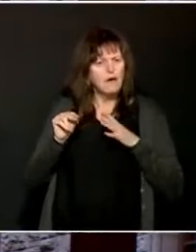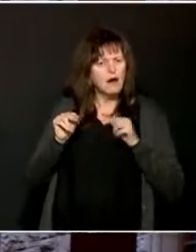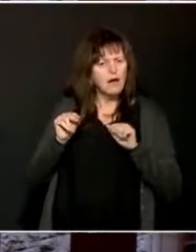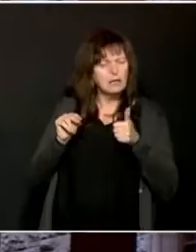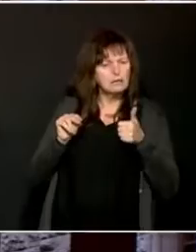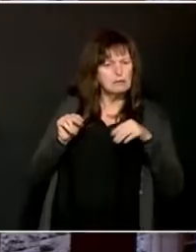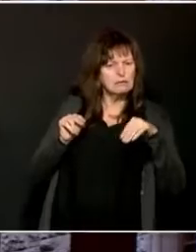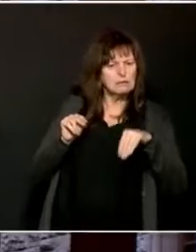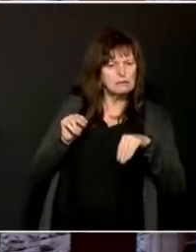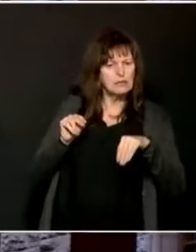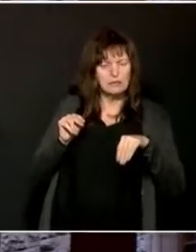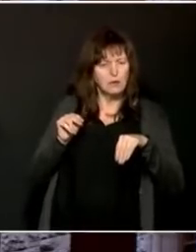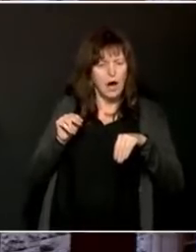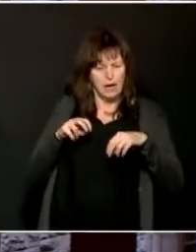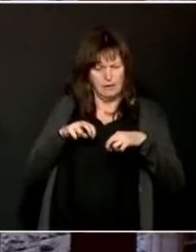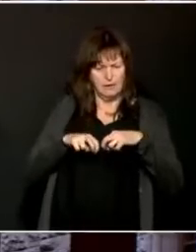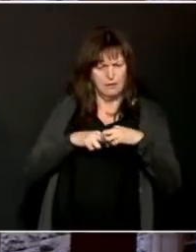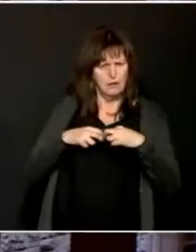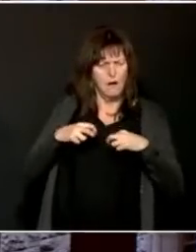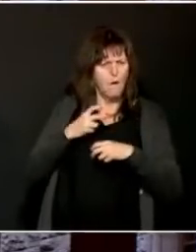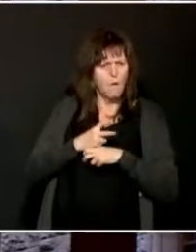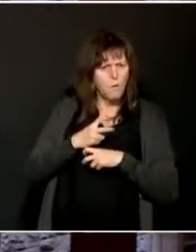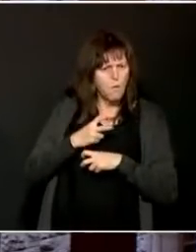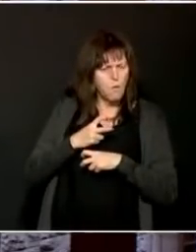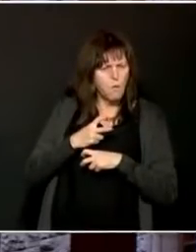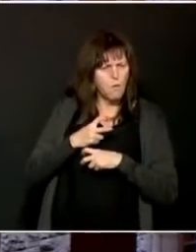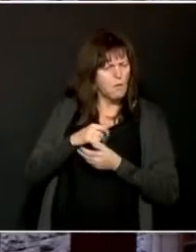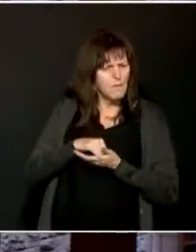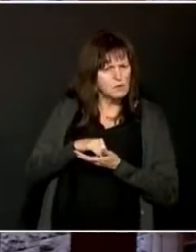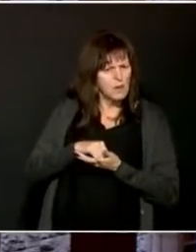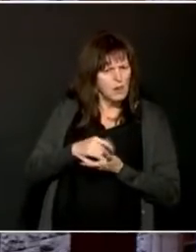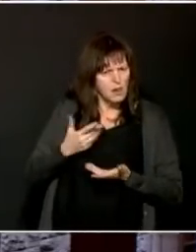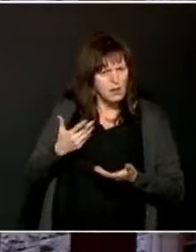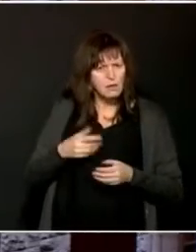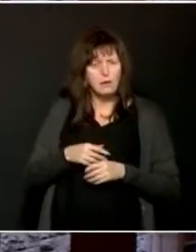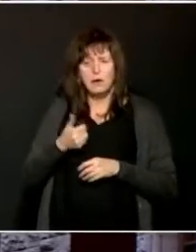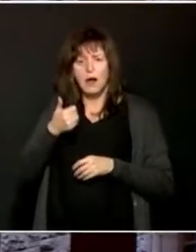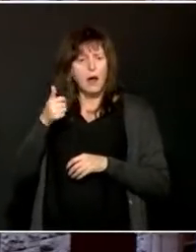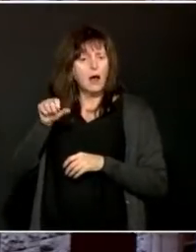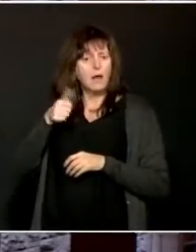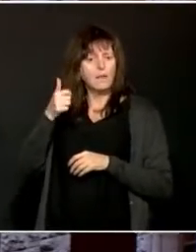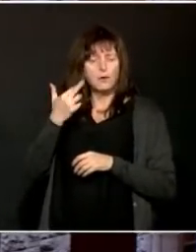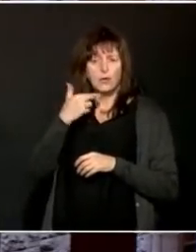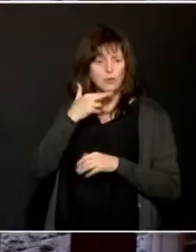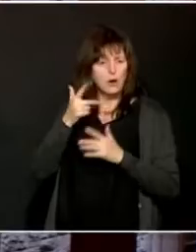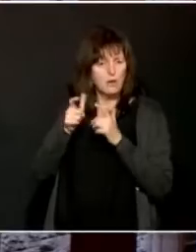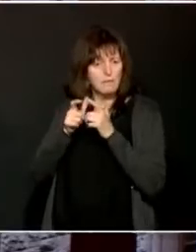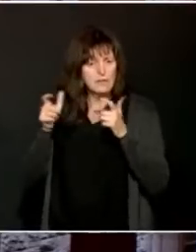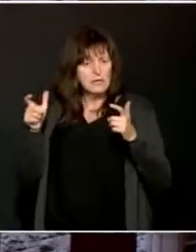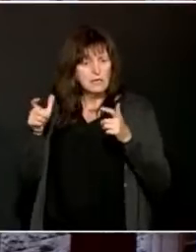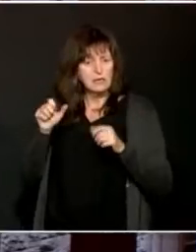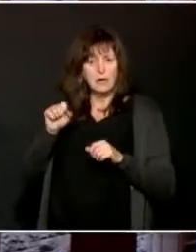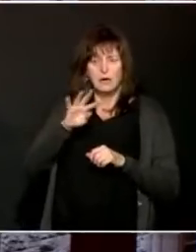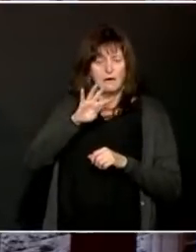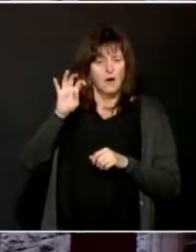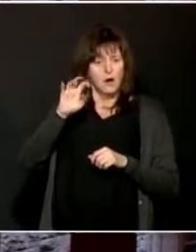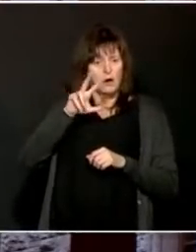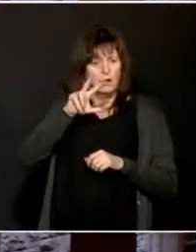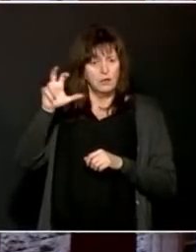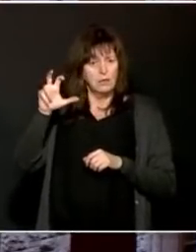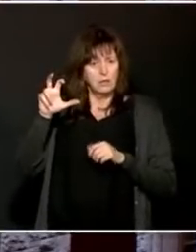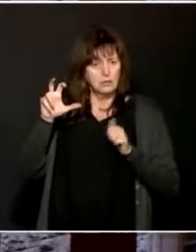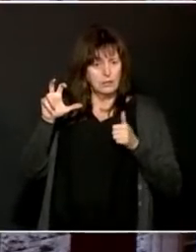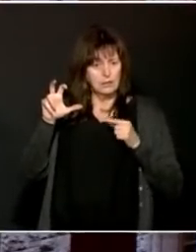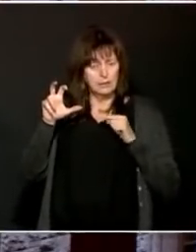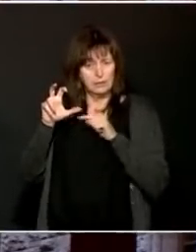allow that. We had other places that have a huge capacity, can normally seat 300 to 400 people, and they said having 10 in there doesn't make sense. How